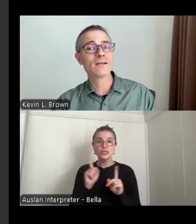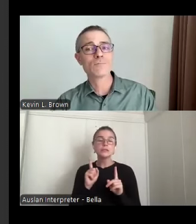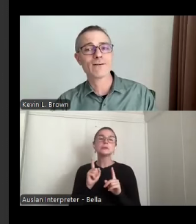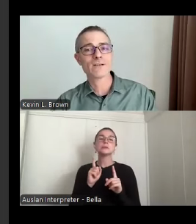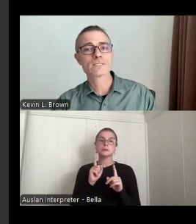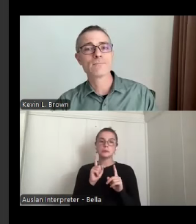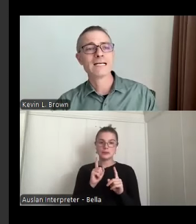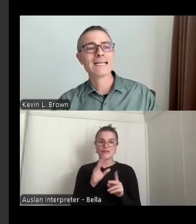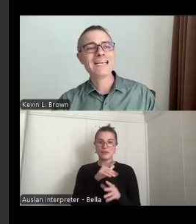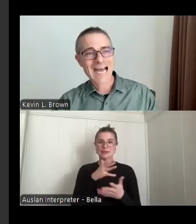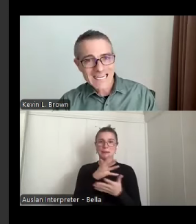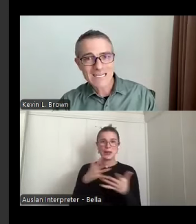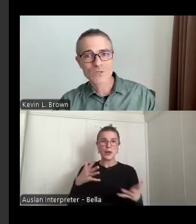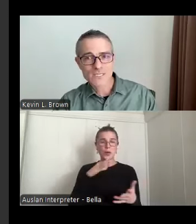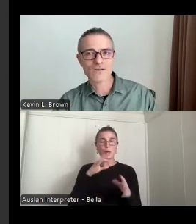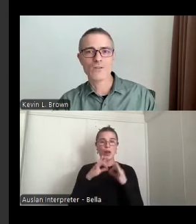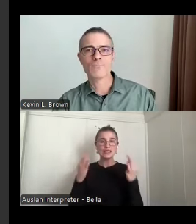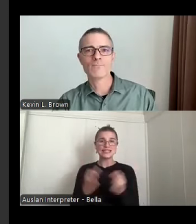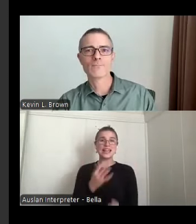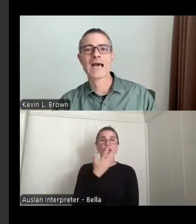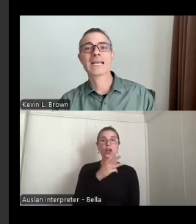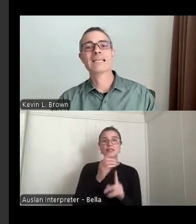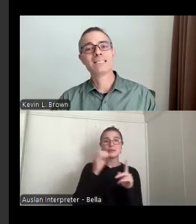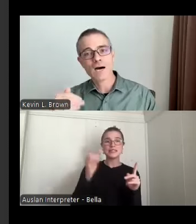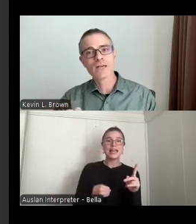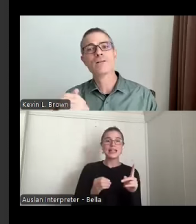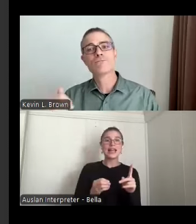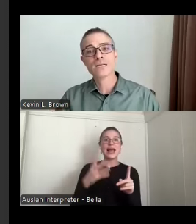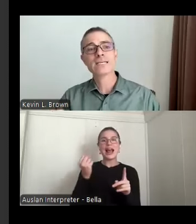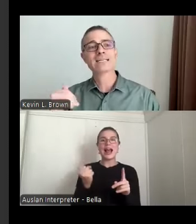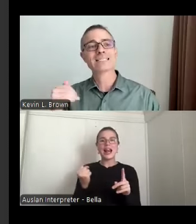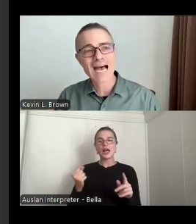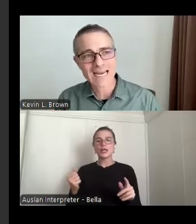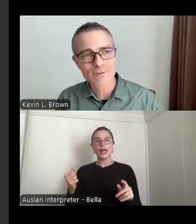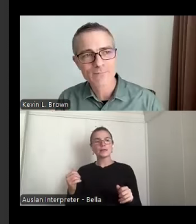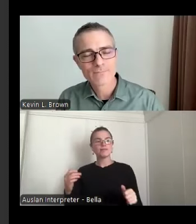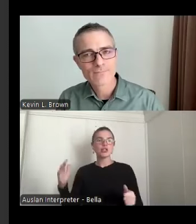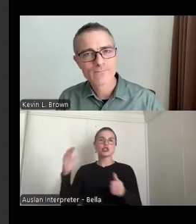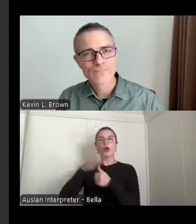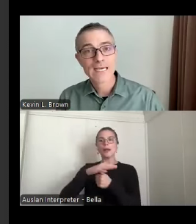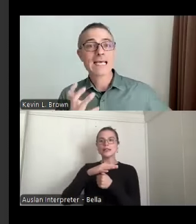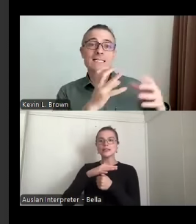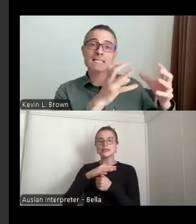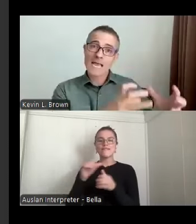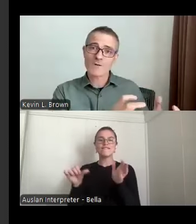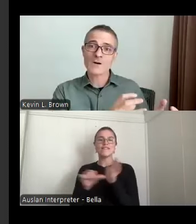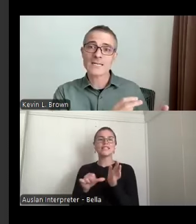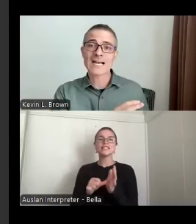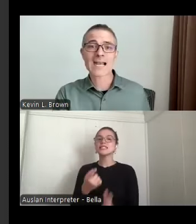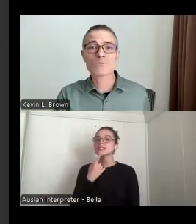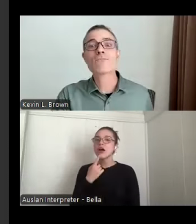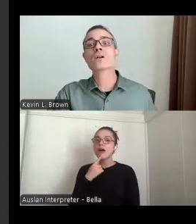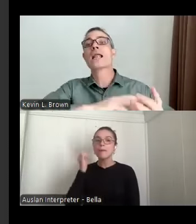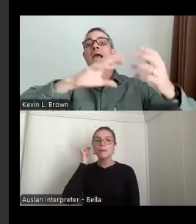big nonprofits, 90% of them had a dominant funding type. And that type of